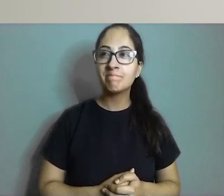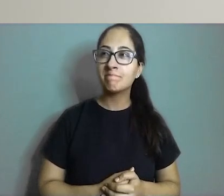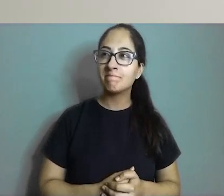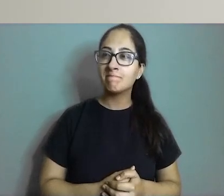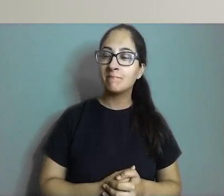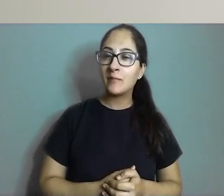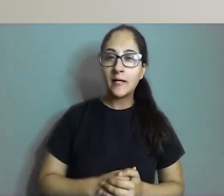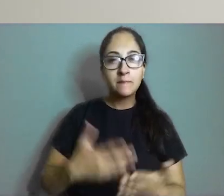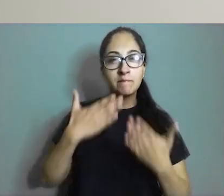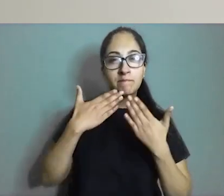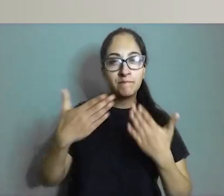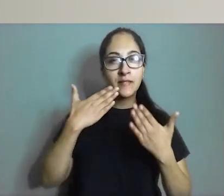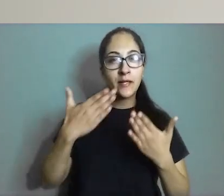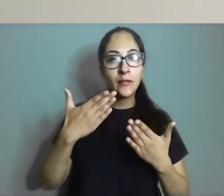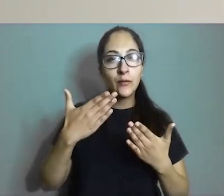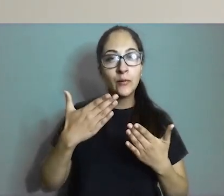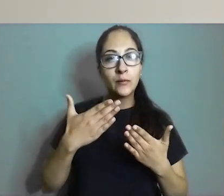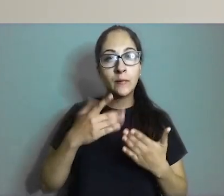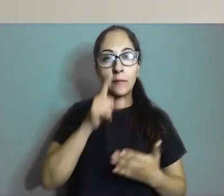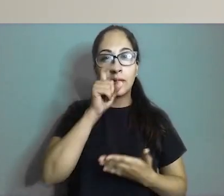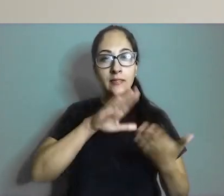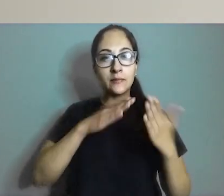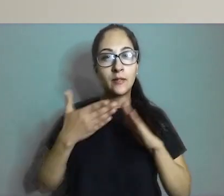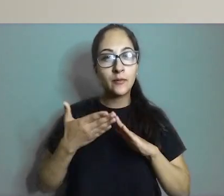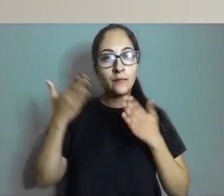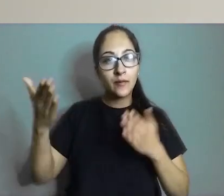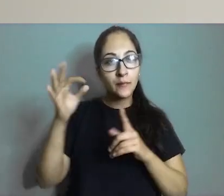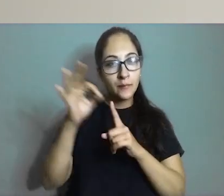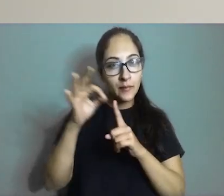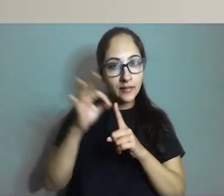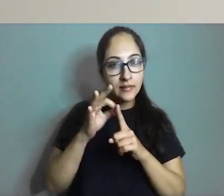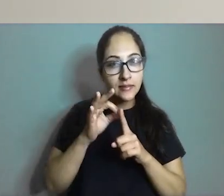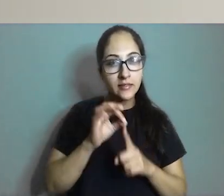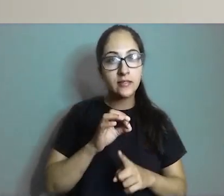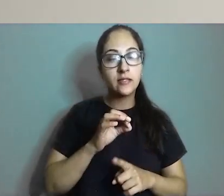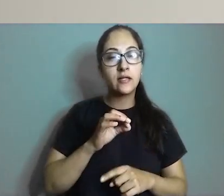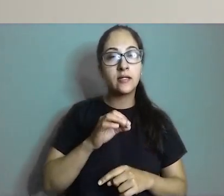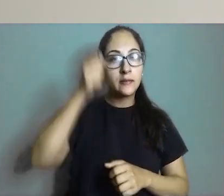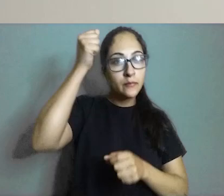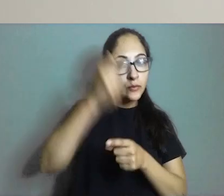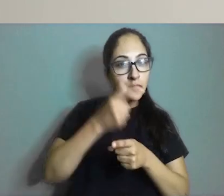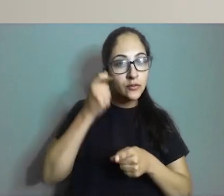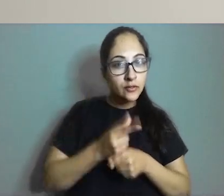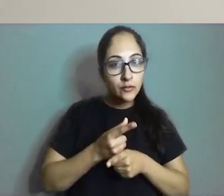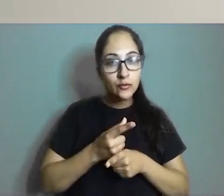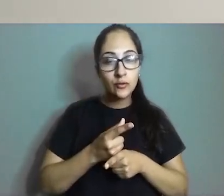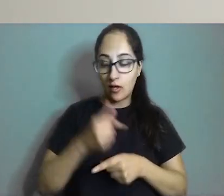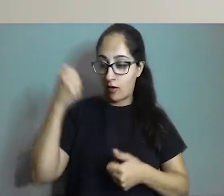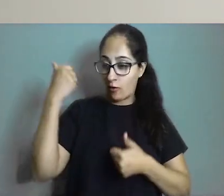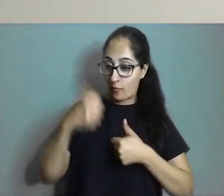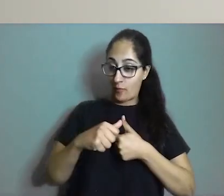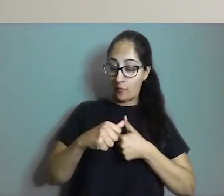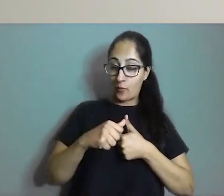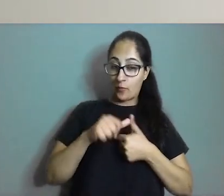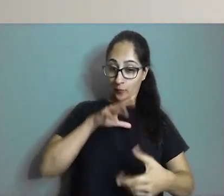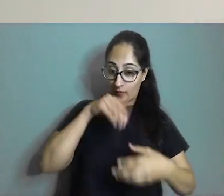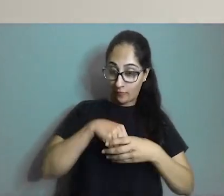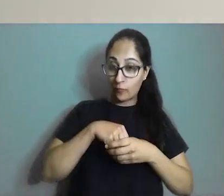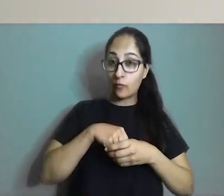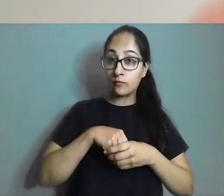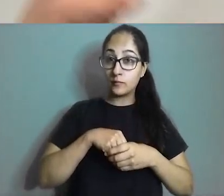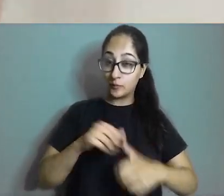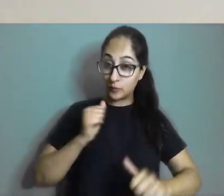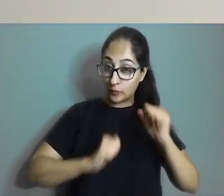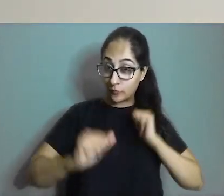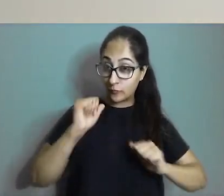some really exciting moments, and I'm so ever so grateful that the way I was looked after by my brothers and my sisters